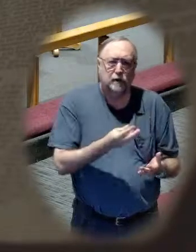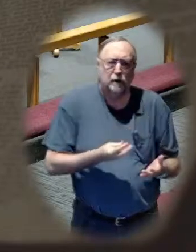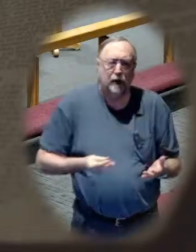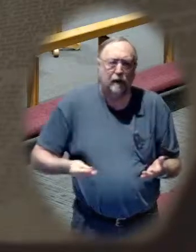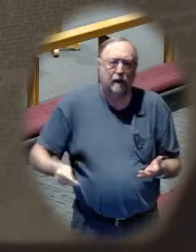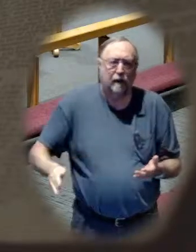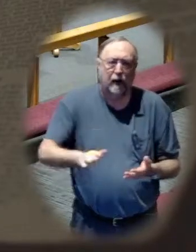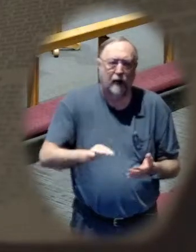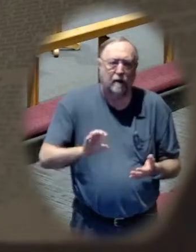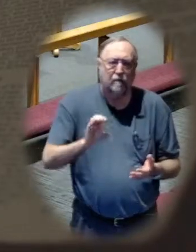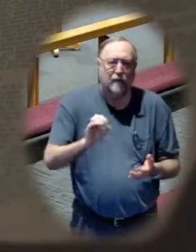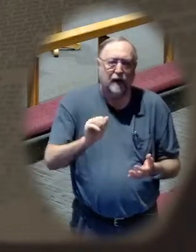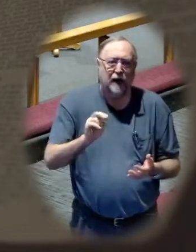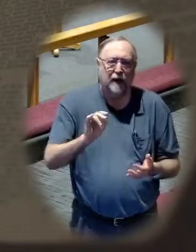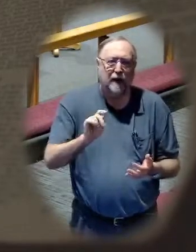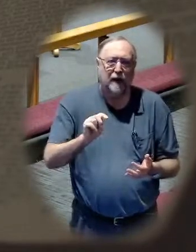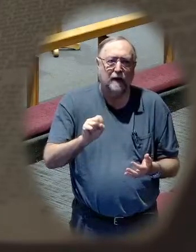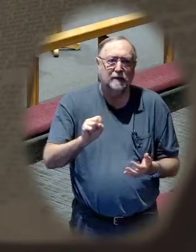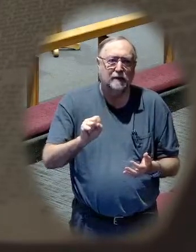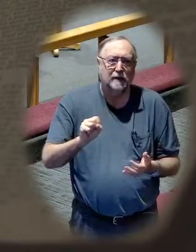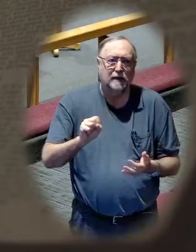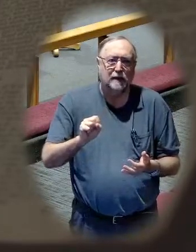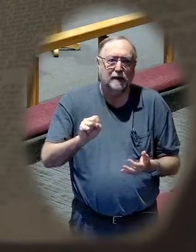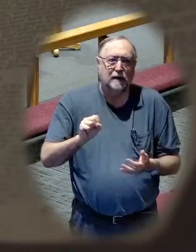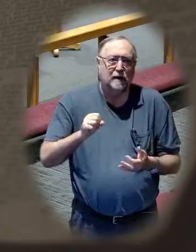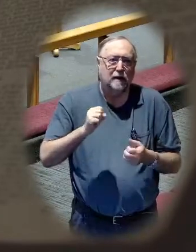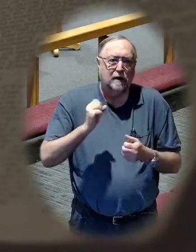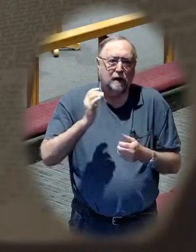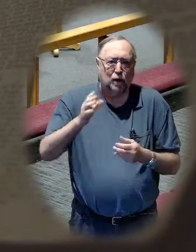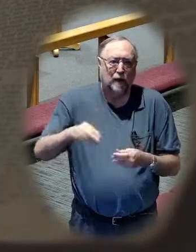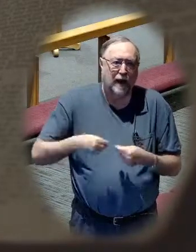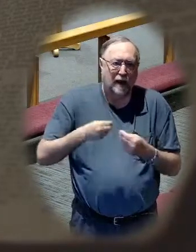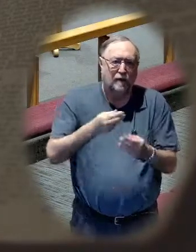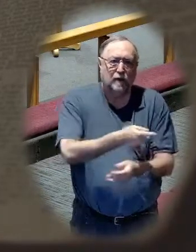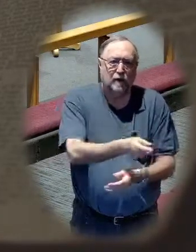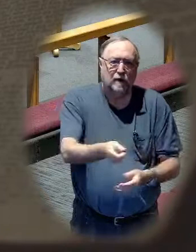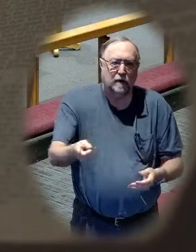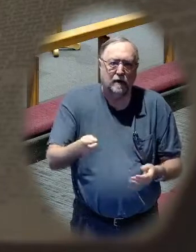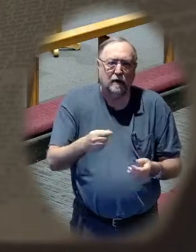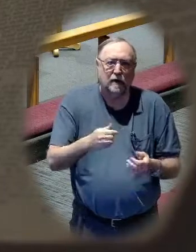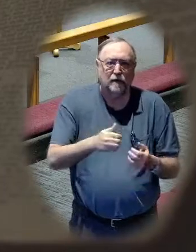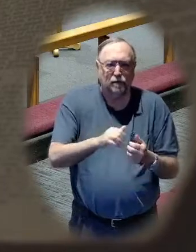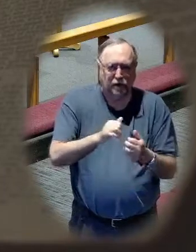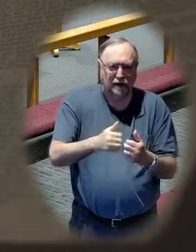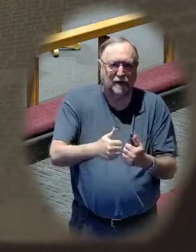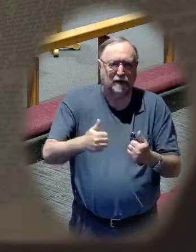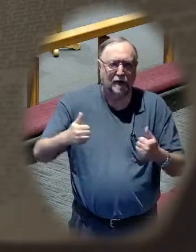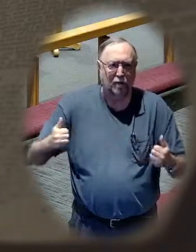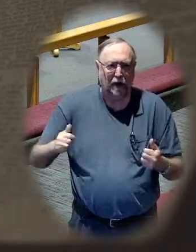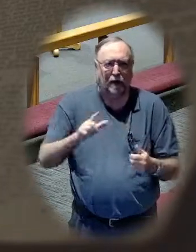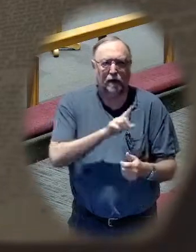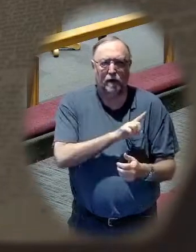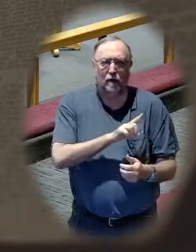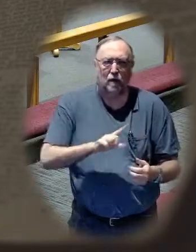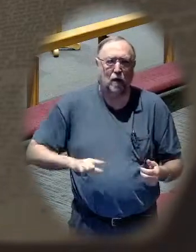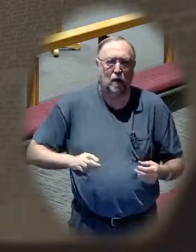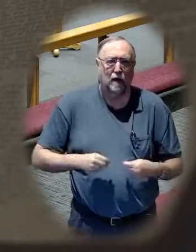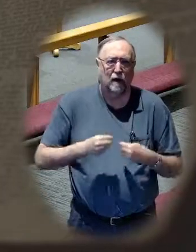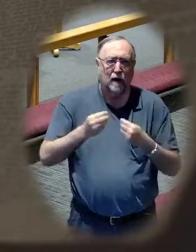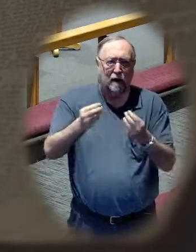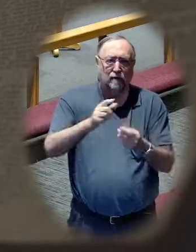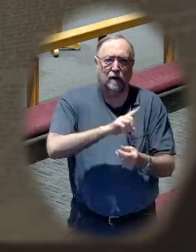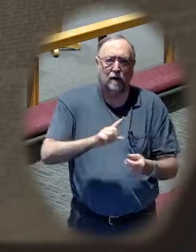as he swore to you and your fathers, and shall give it to you, you shall set apart to the Lord all that